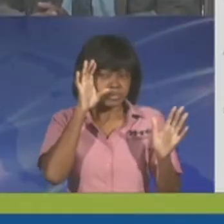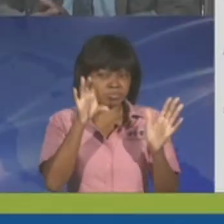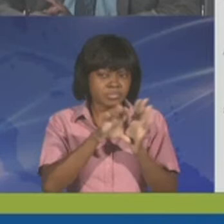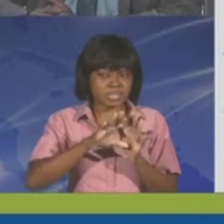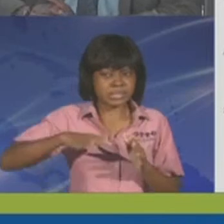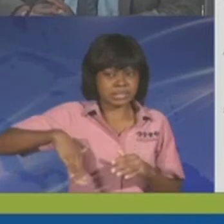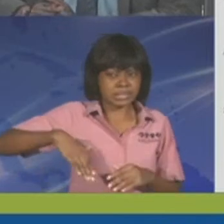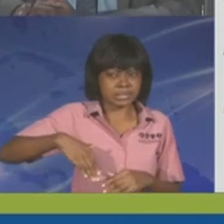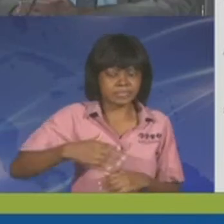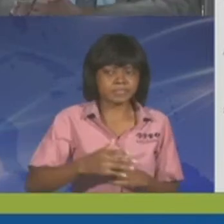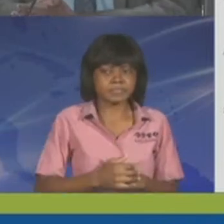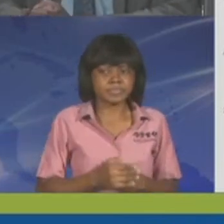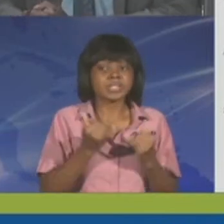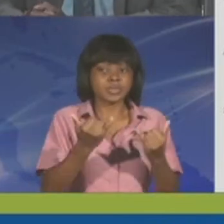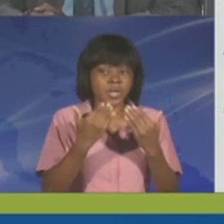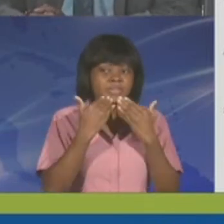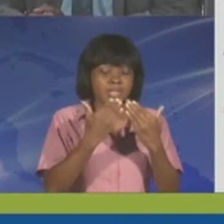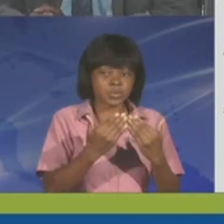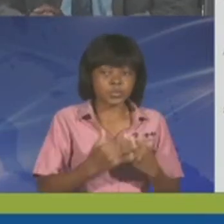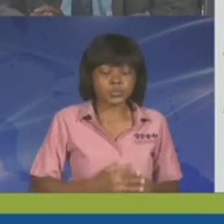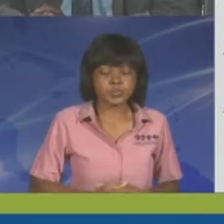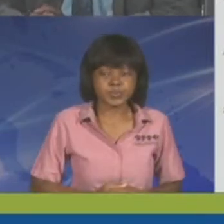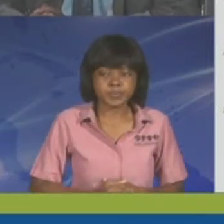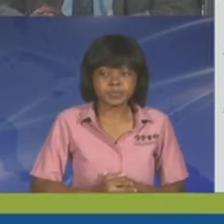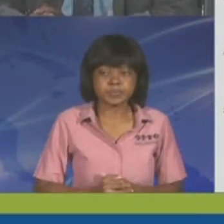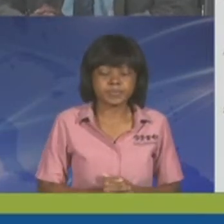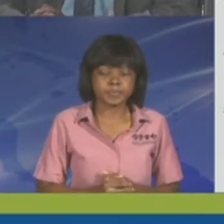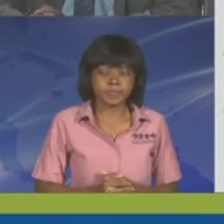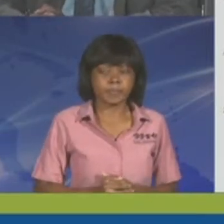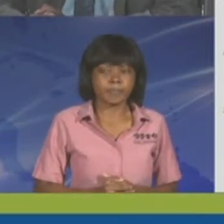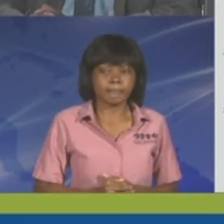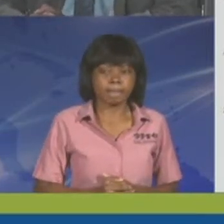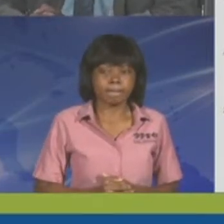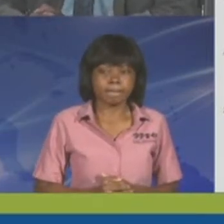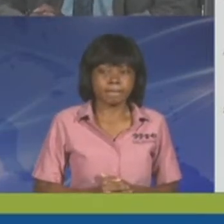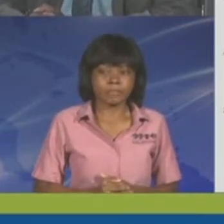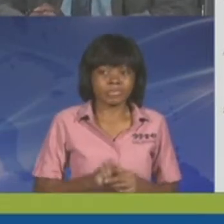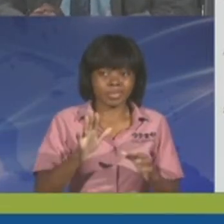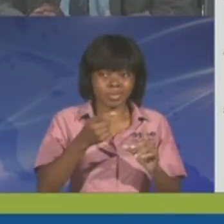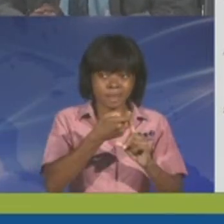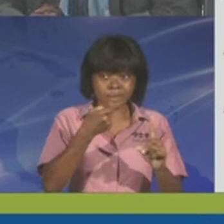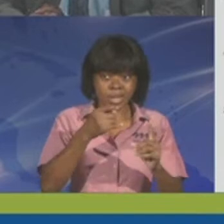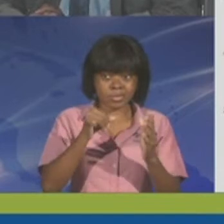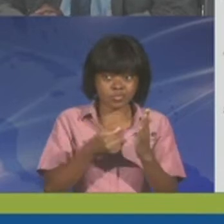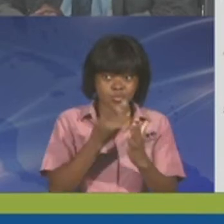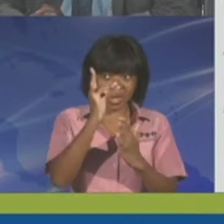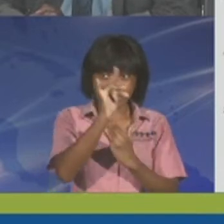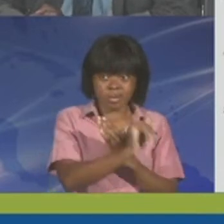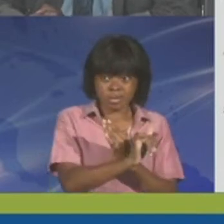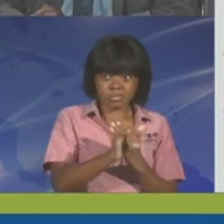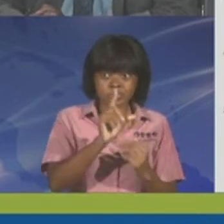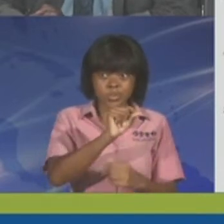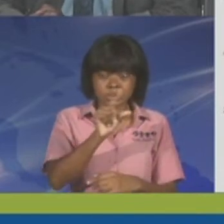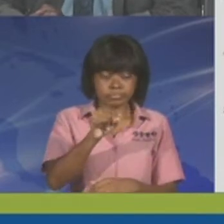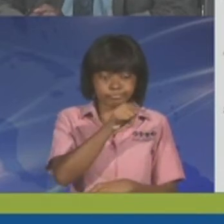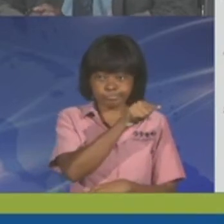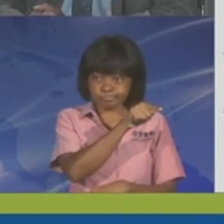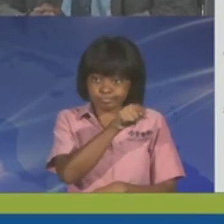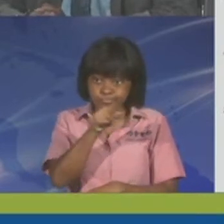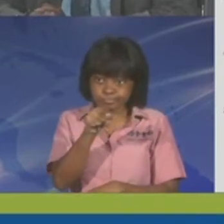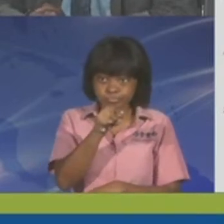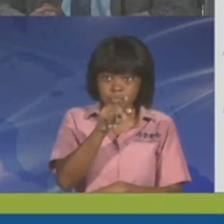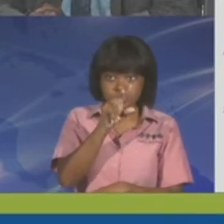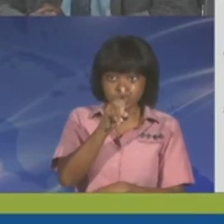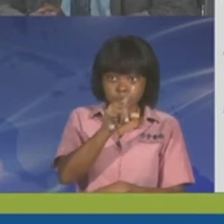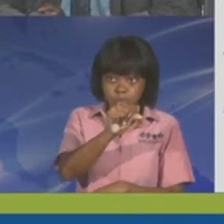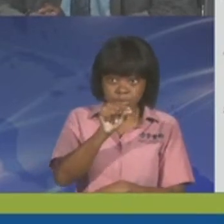be aware, we have a track from July 2020 all the way through 2021 and into